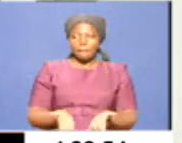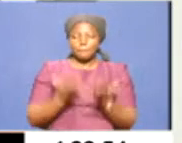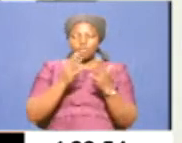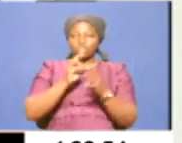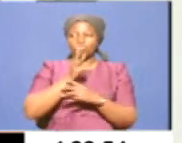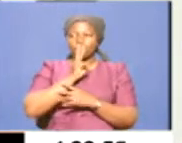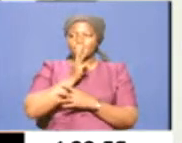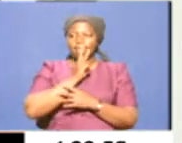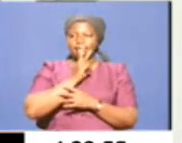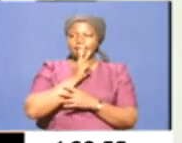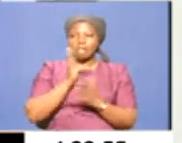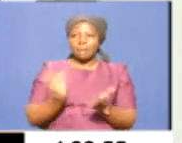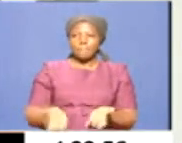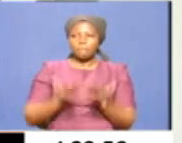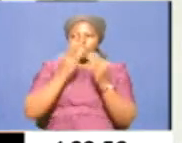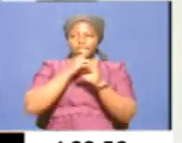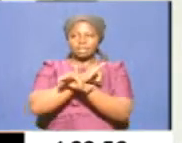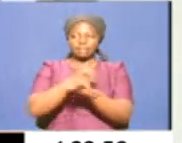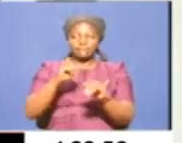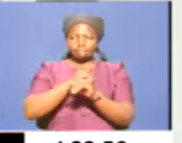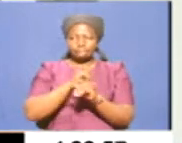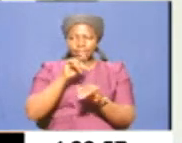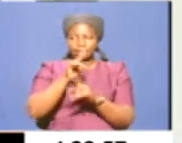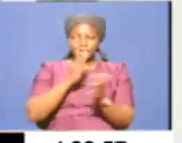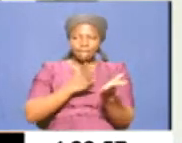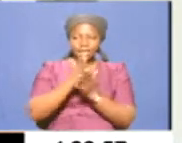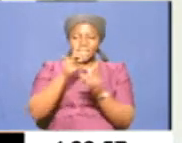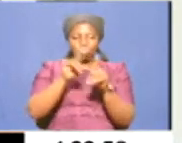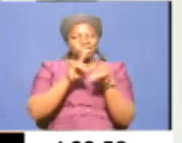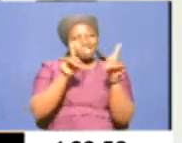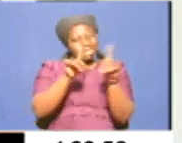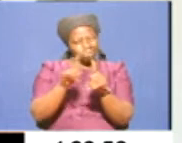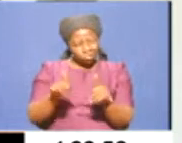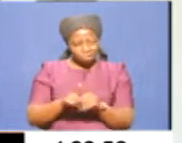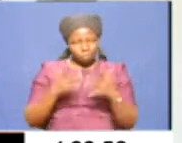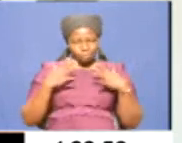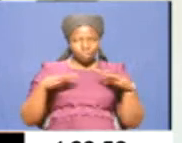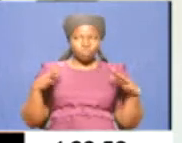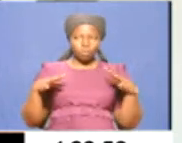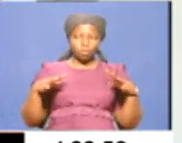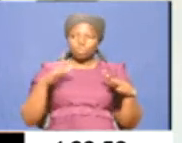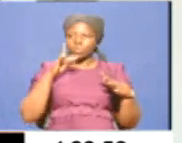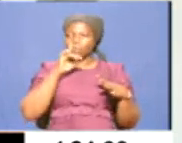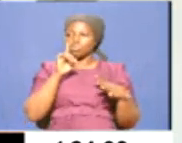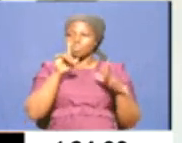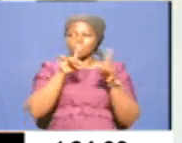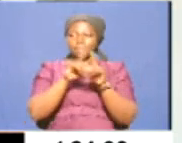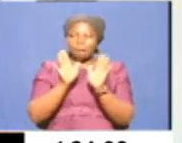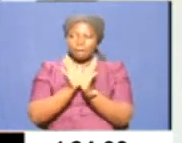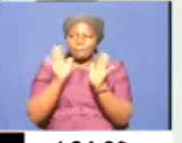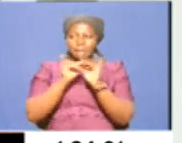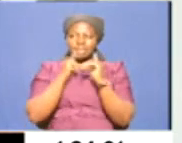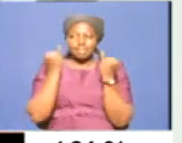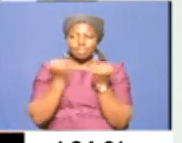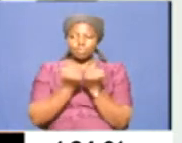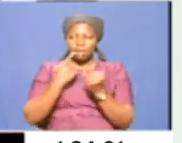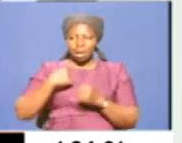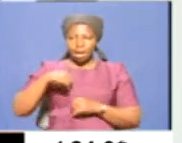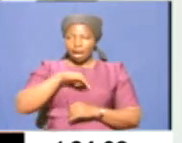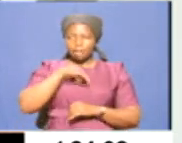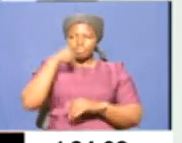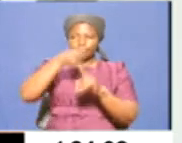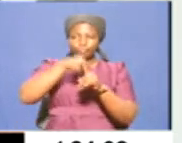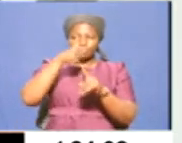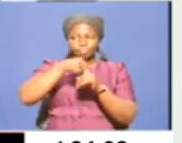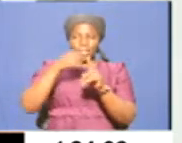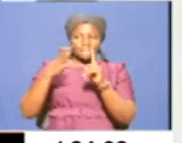improved sanitation is a right to the same individuals. So as a public entity, we are pursuing realization of